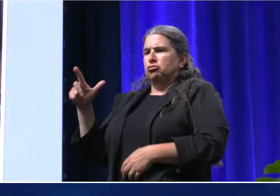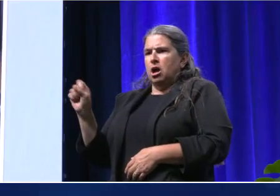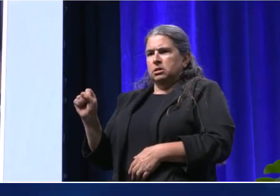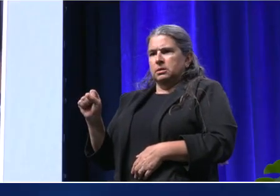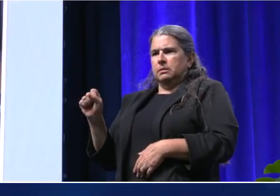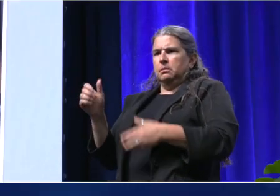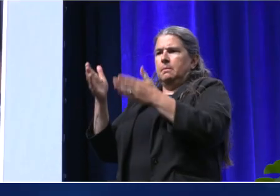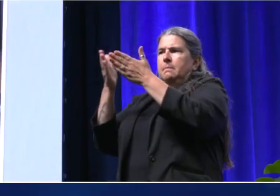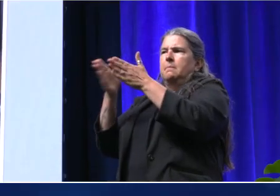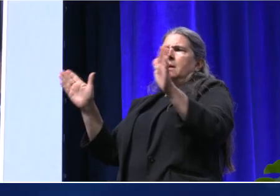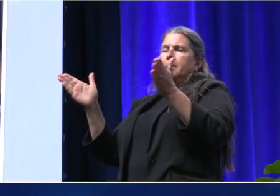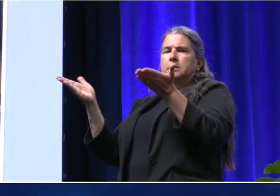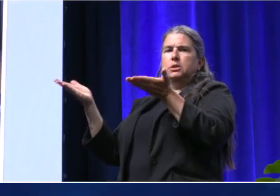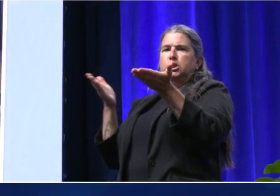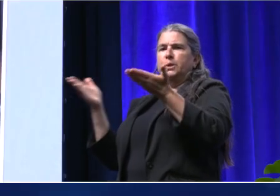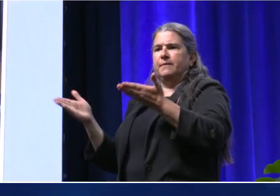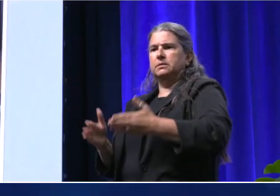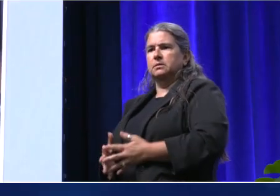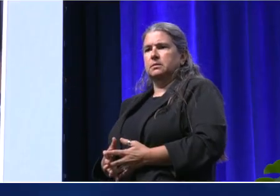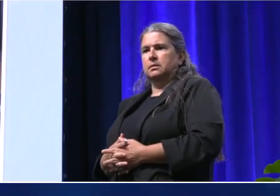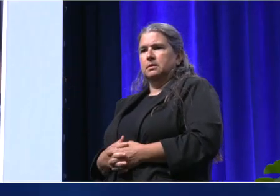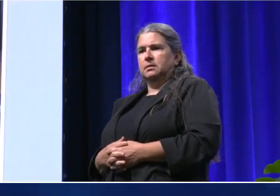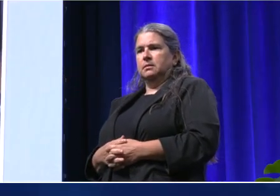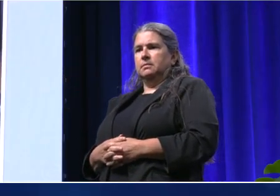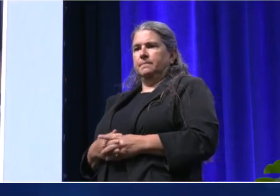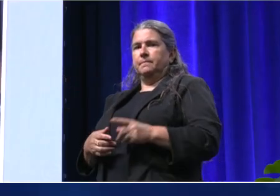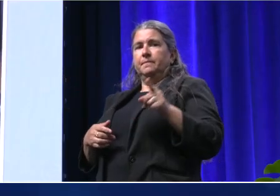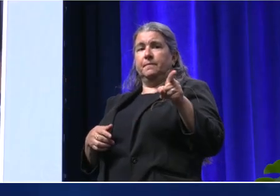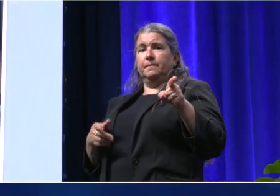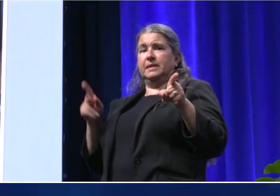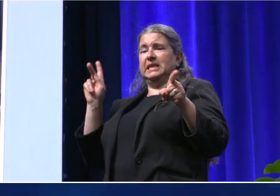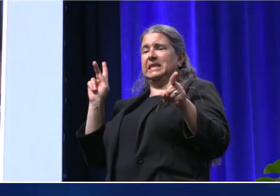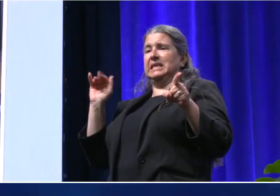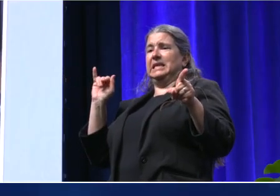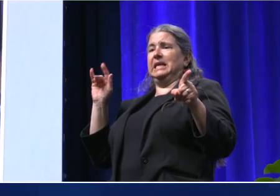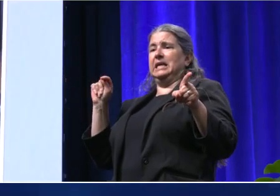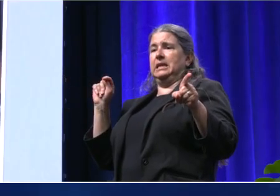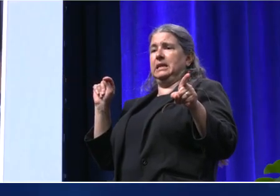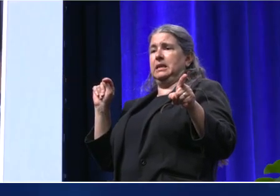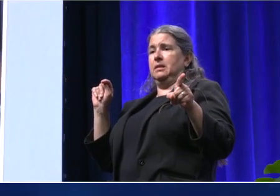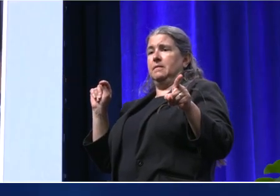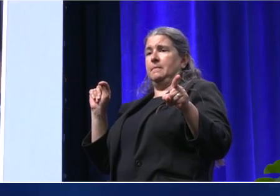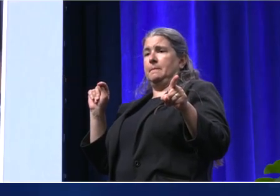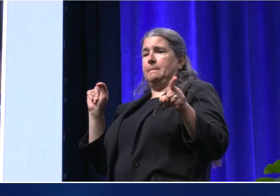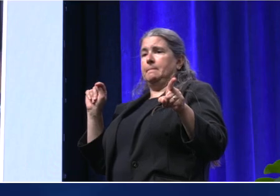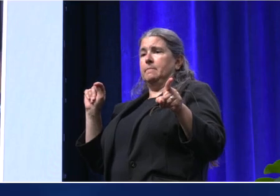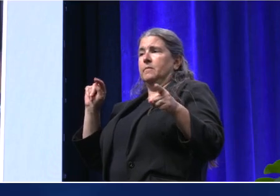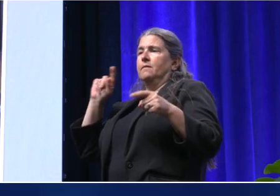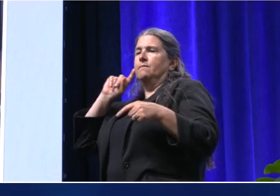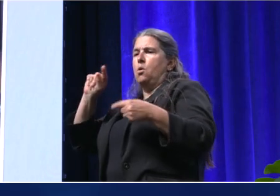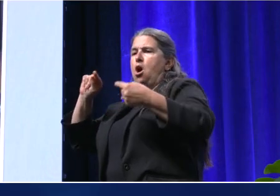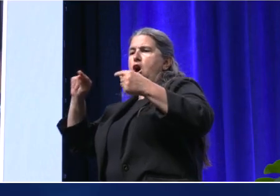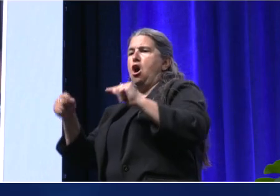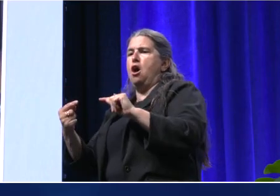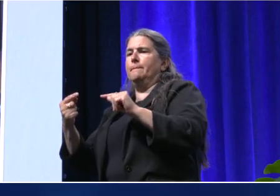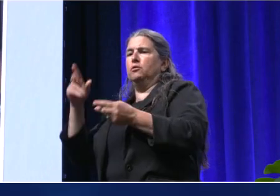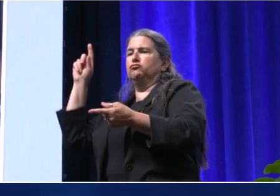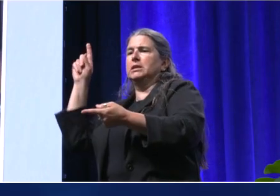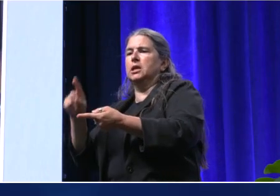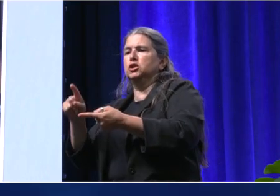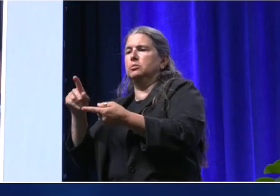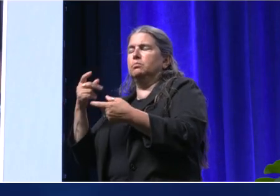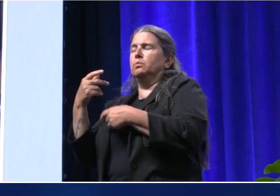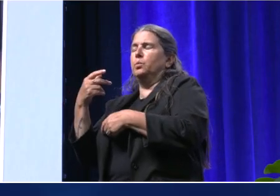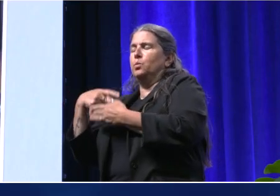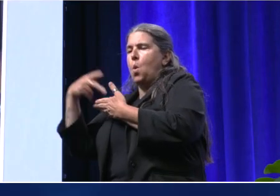this kit that we get samples from harm reduction programs, drug user unions, health departments, clinics,